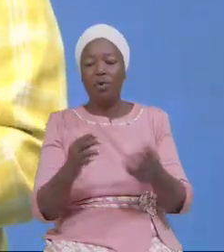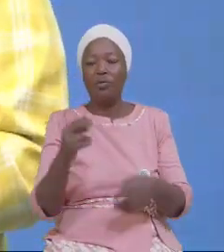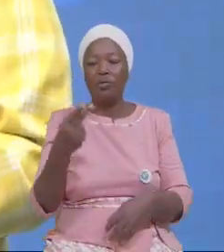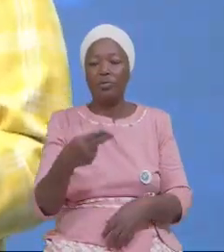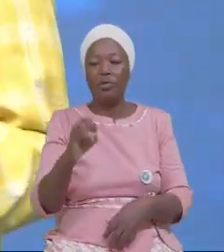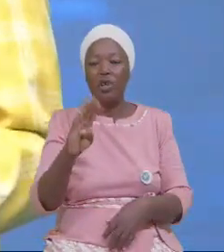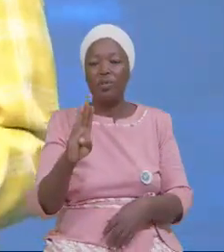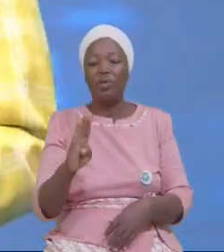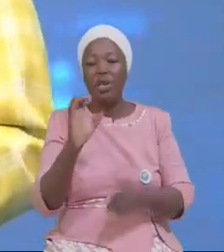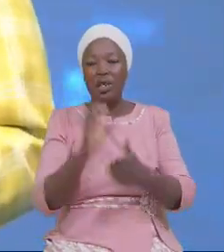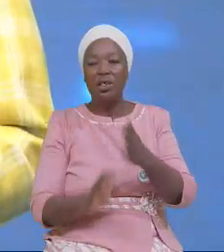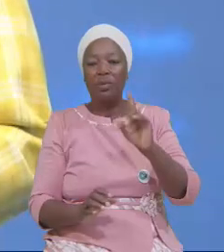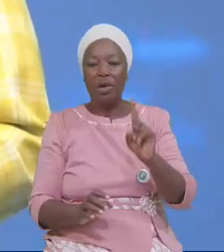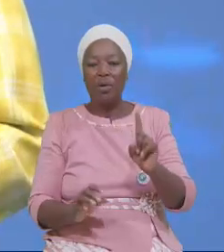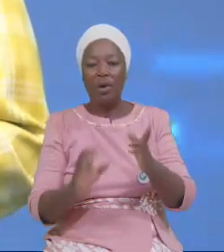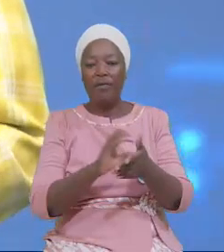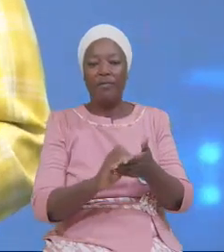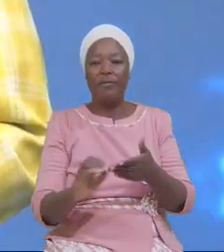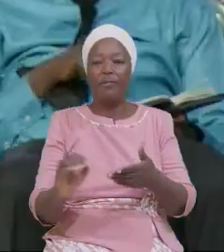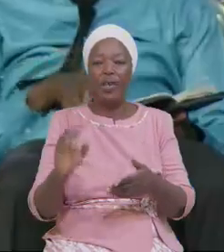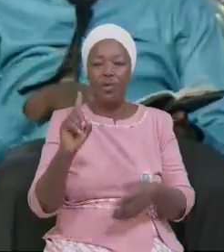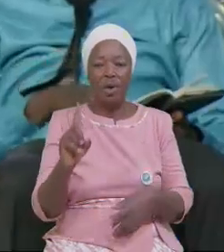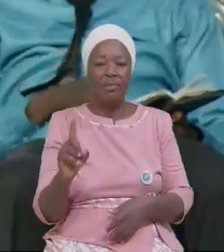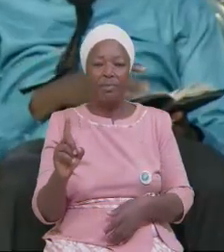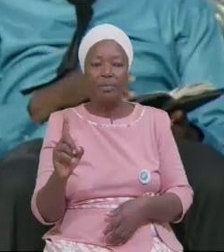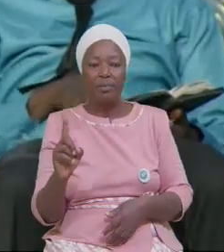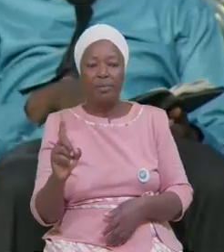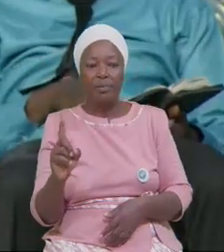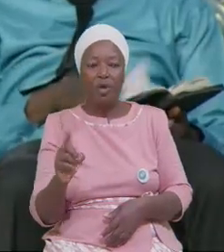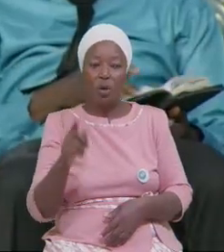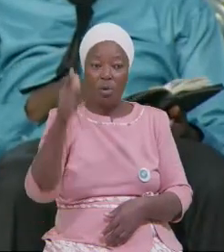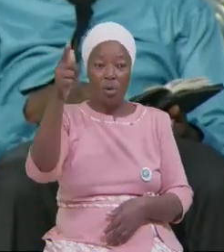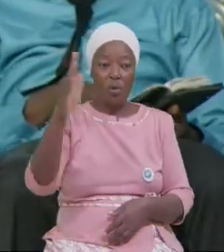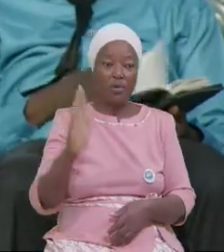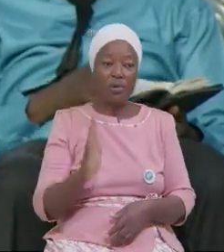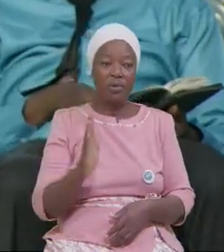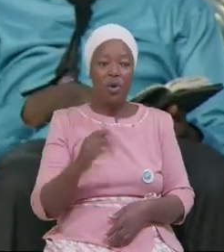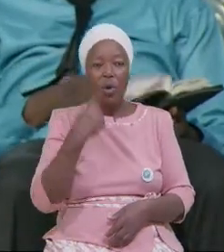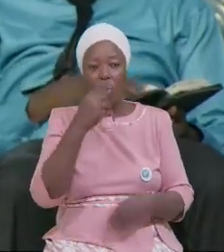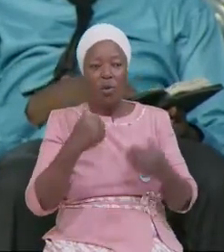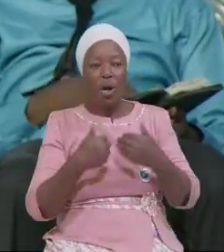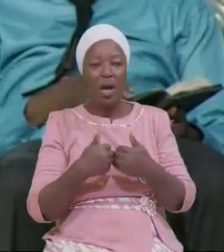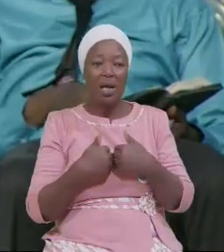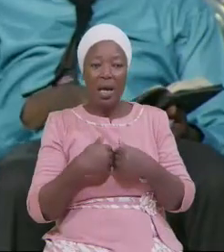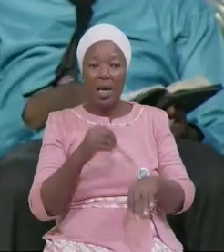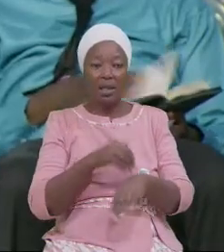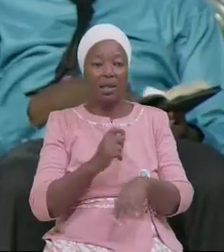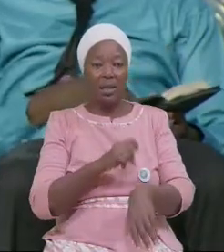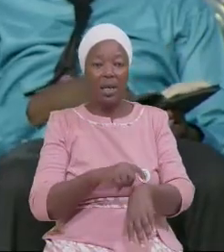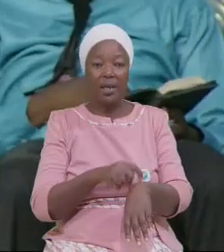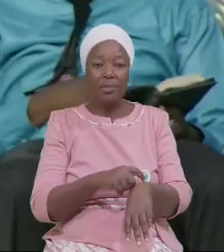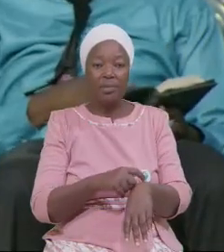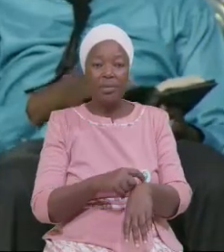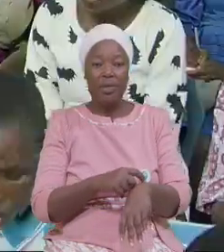1, and I read from verse 1. God, who at sundry times